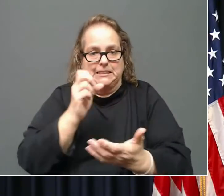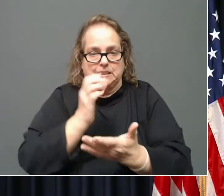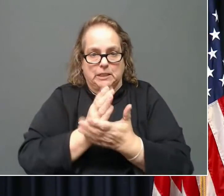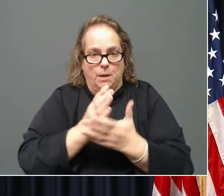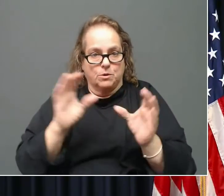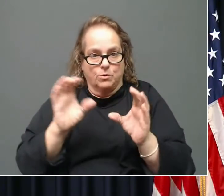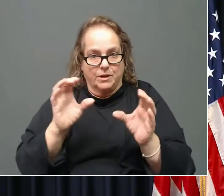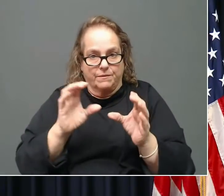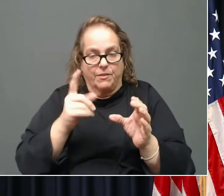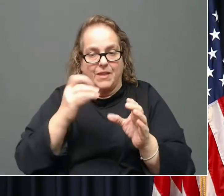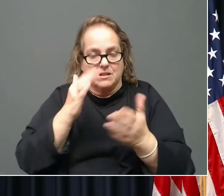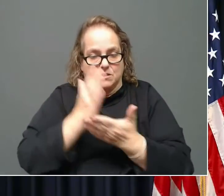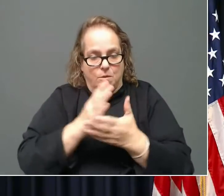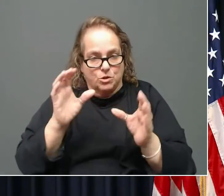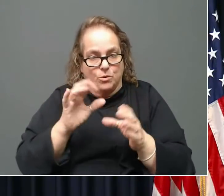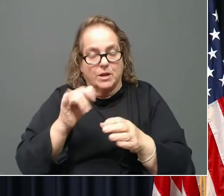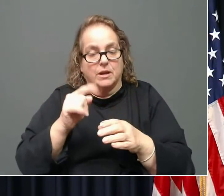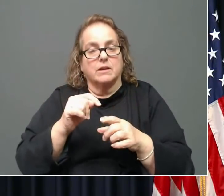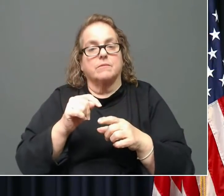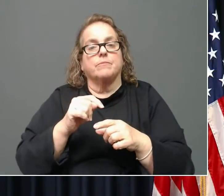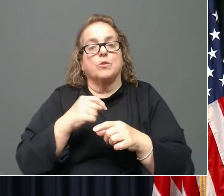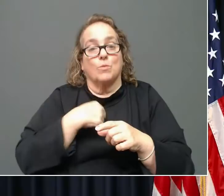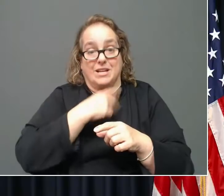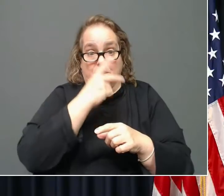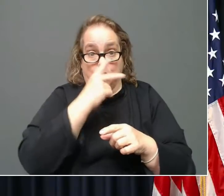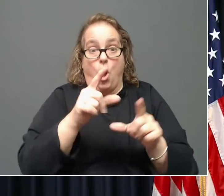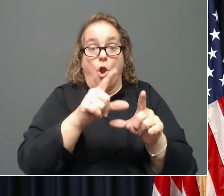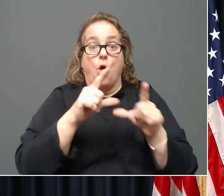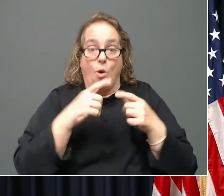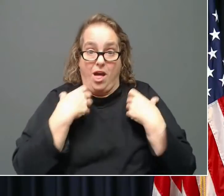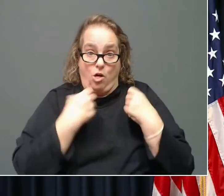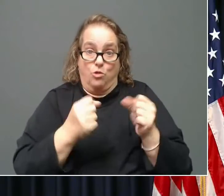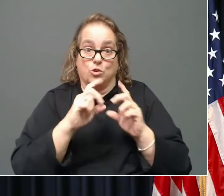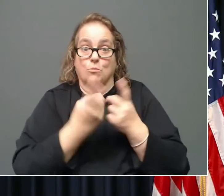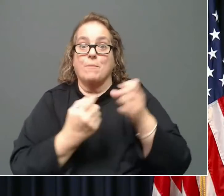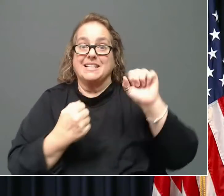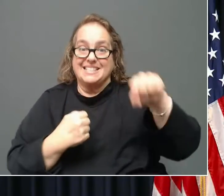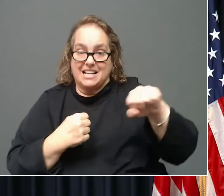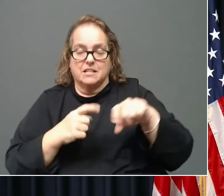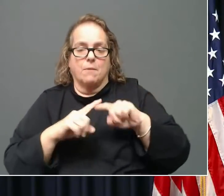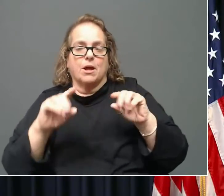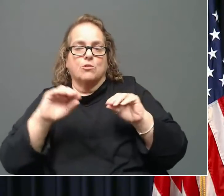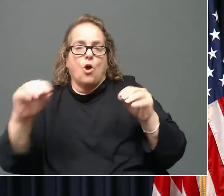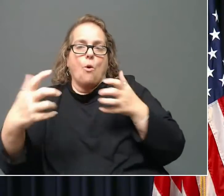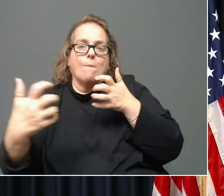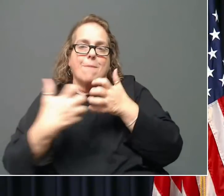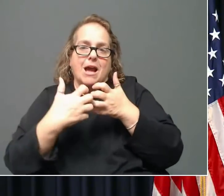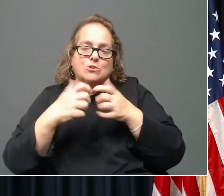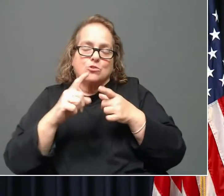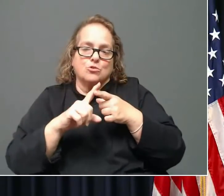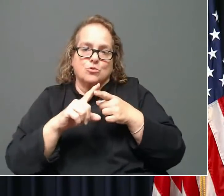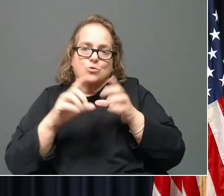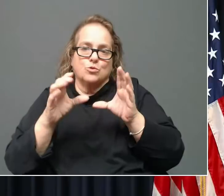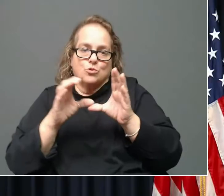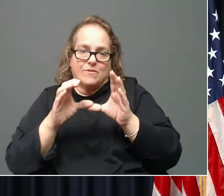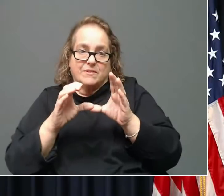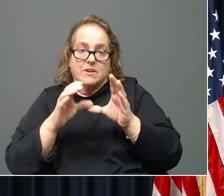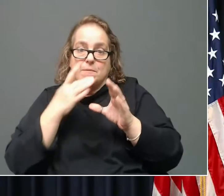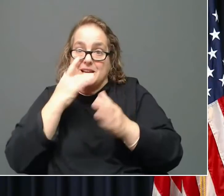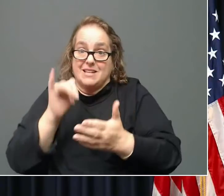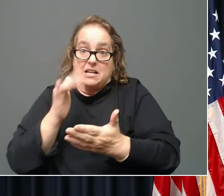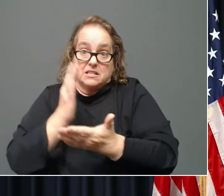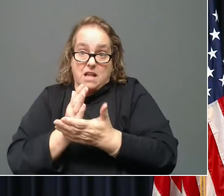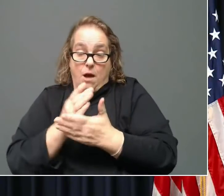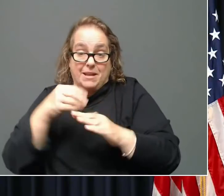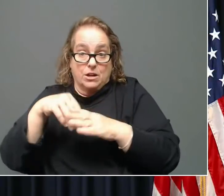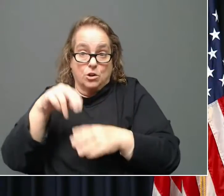local health departments. Those were all coming in. And so because that was stopped in November, we're going all the way back and